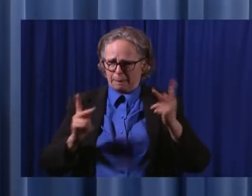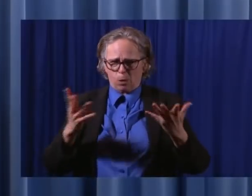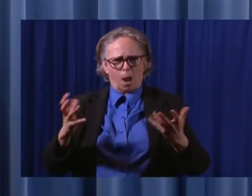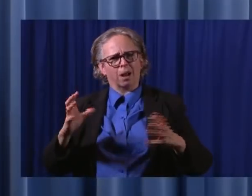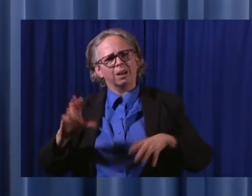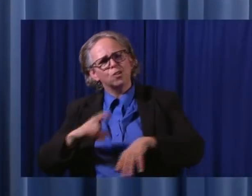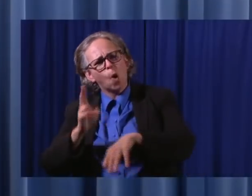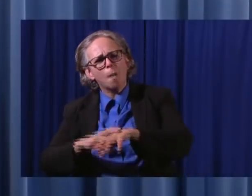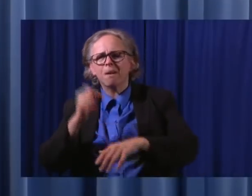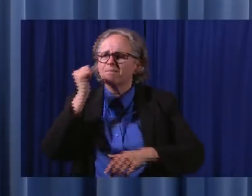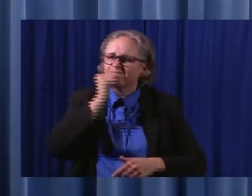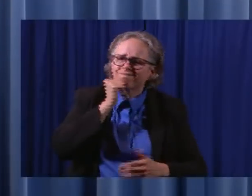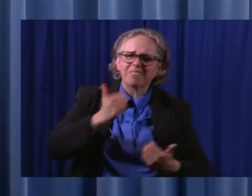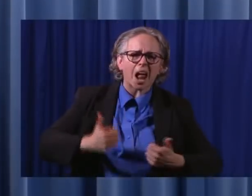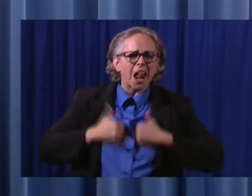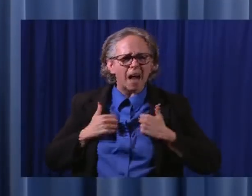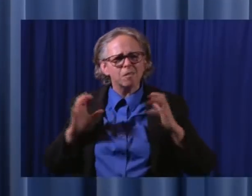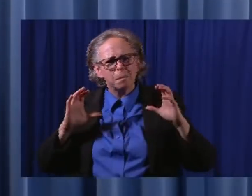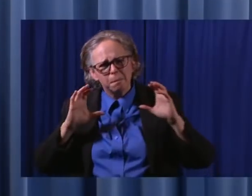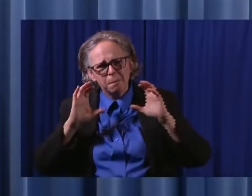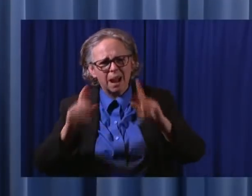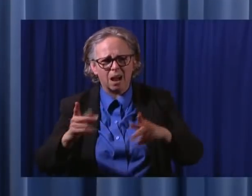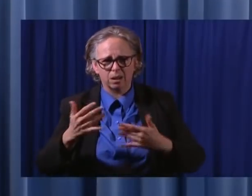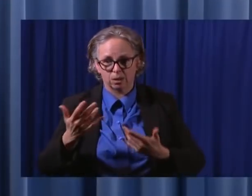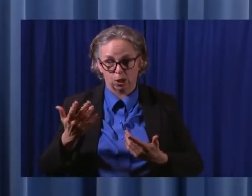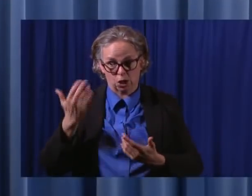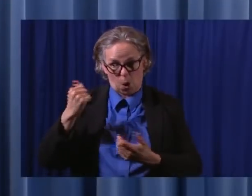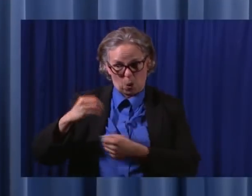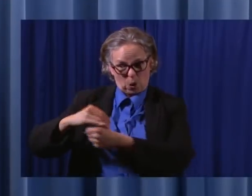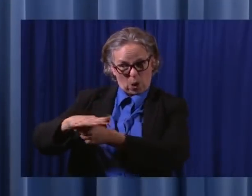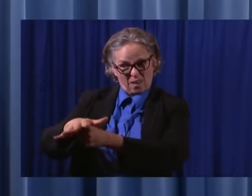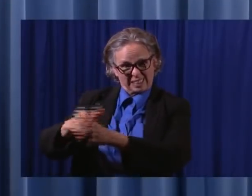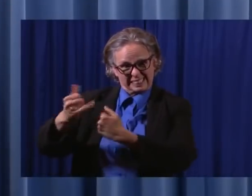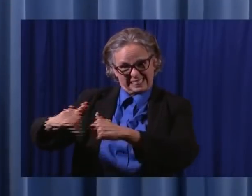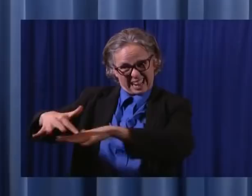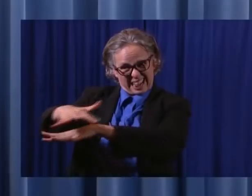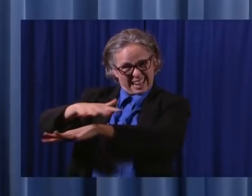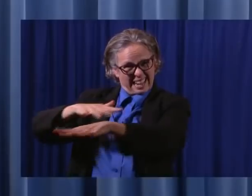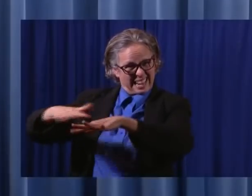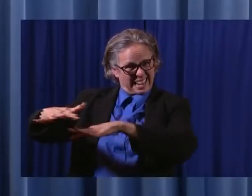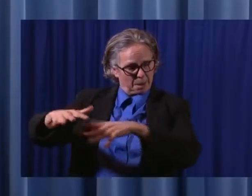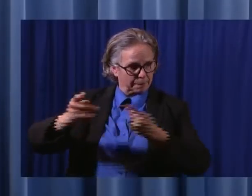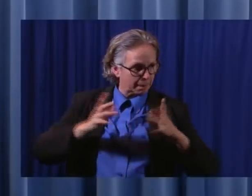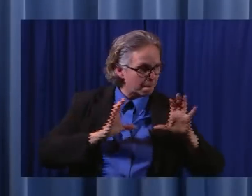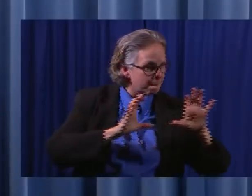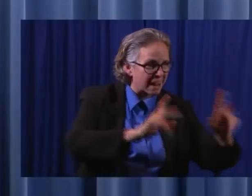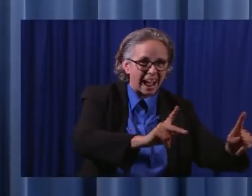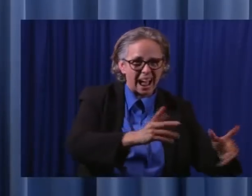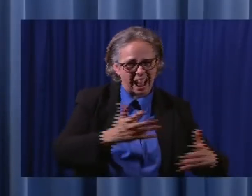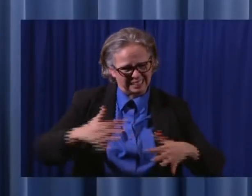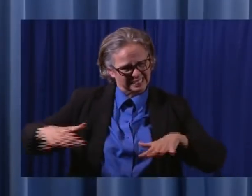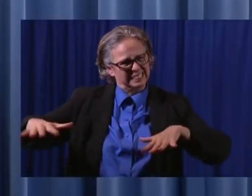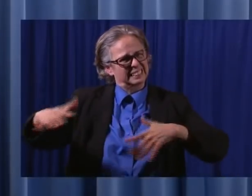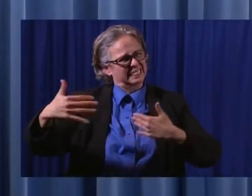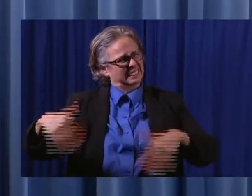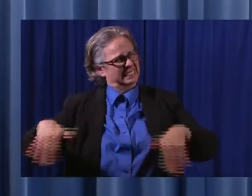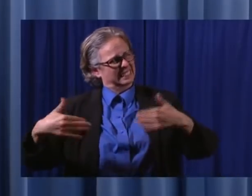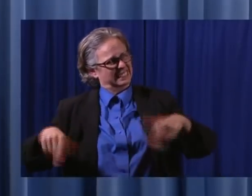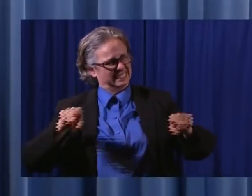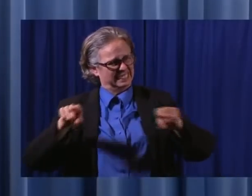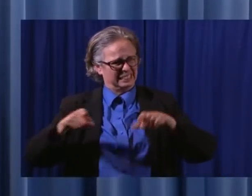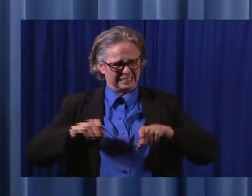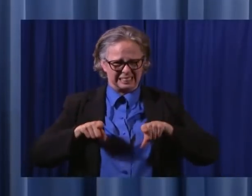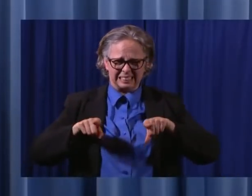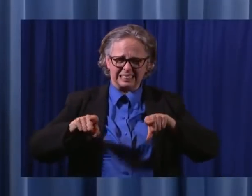learning to live with the coronavirus. And so we are working on the next